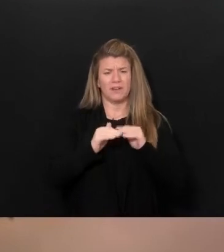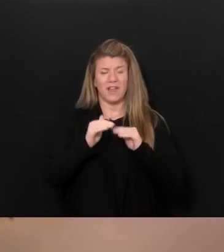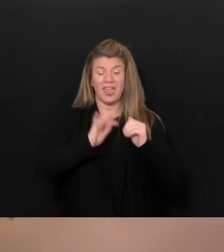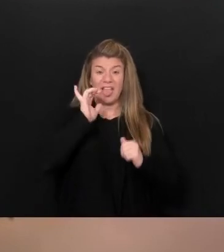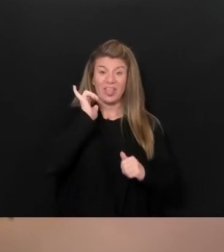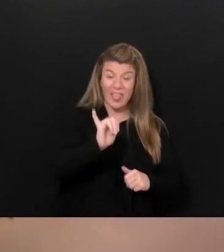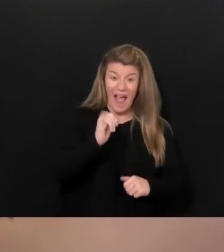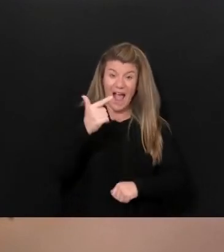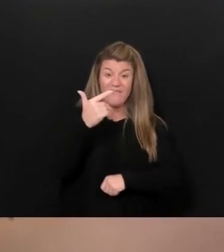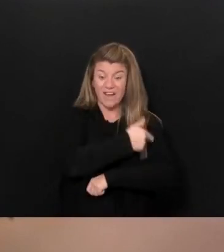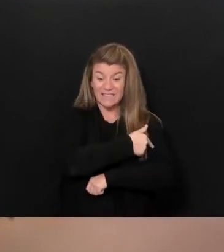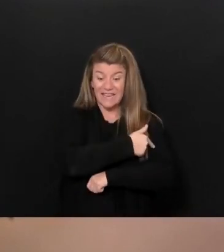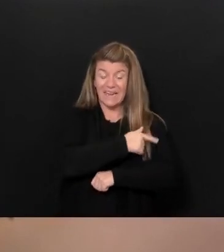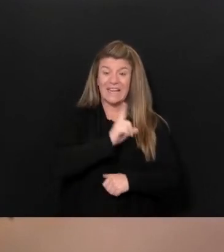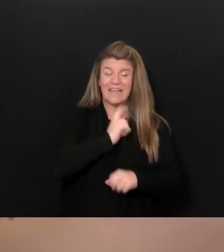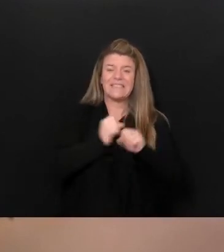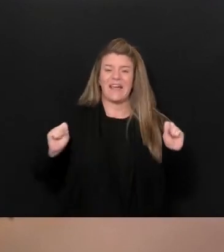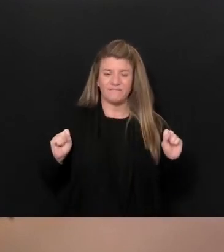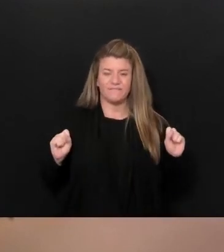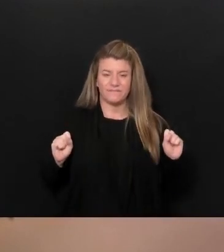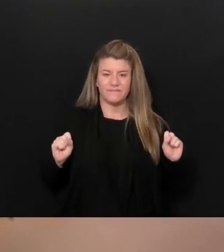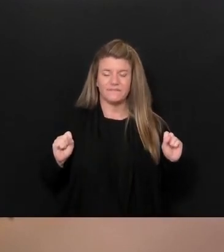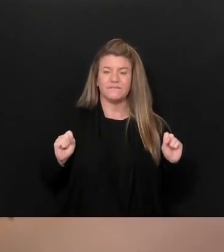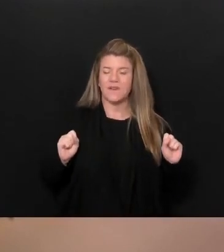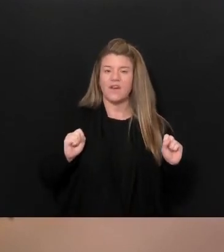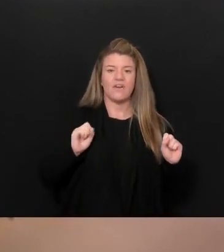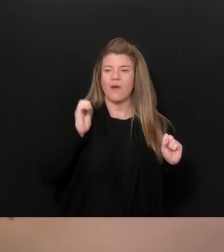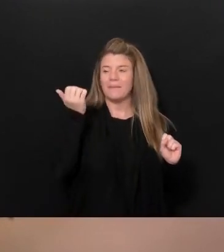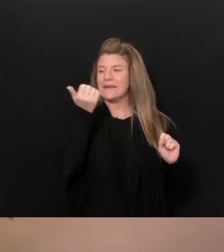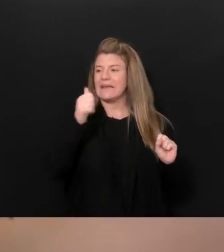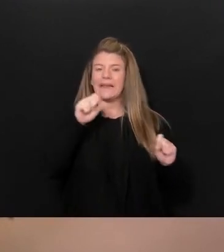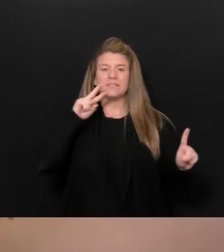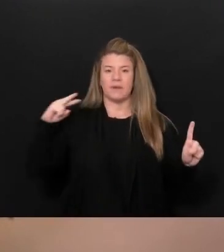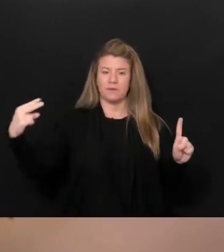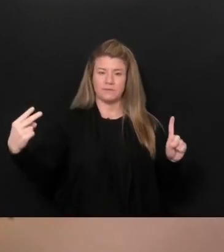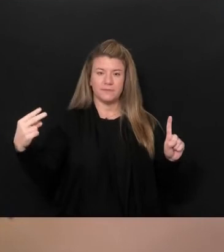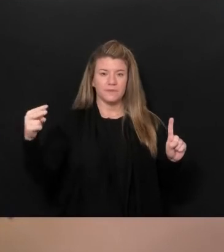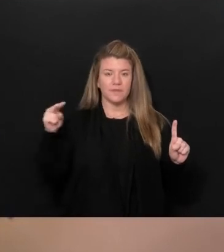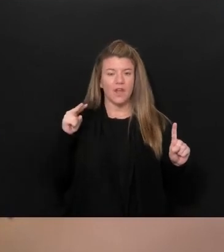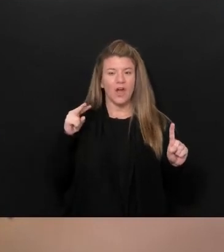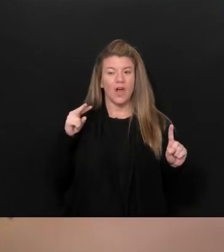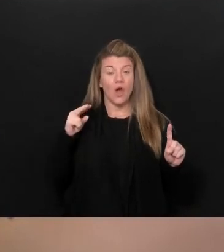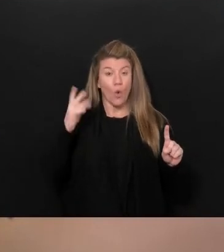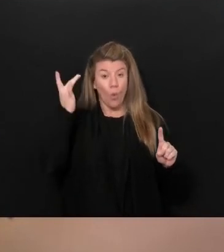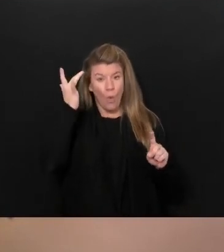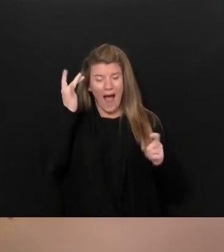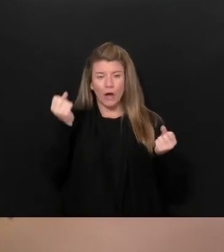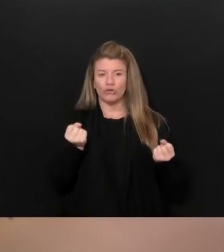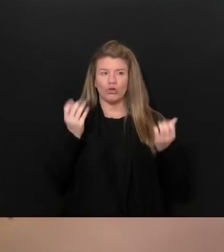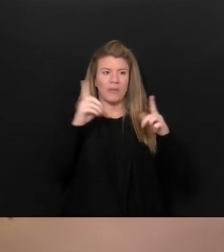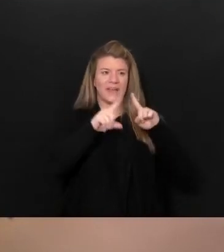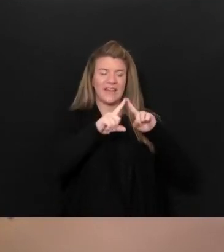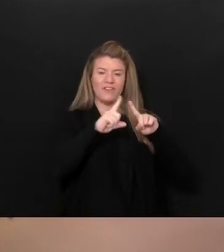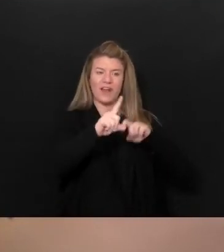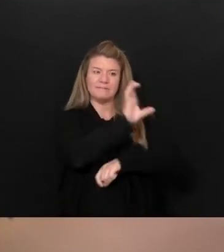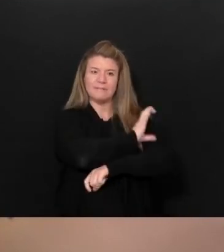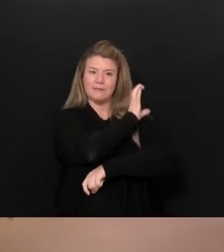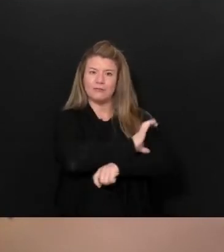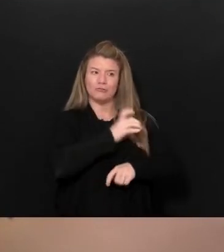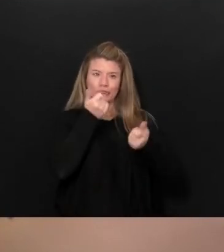that vaccine is safe to take from the standpoint of the clinical trials that have been ongoing.